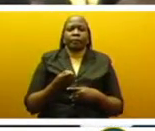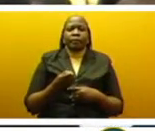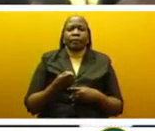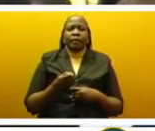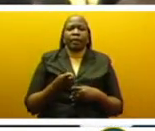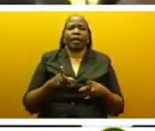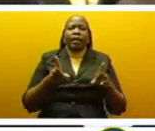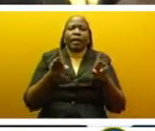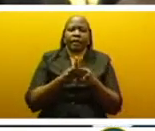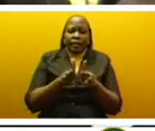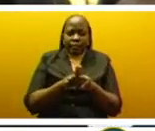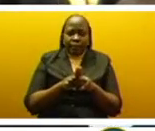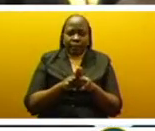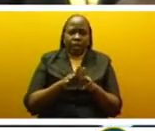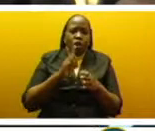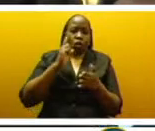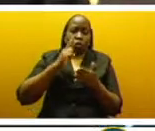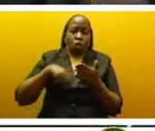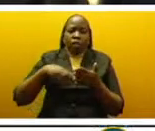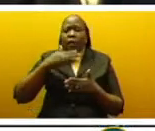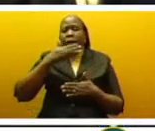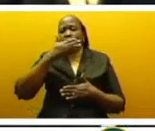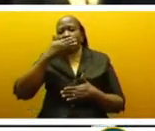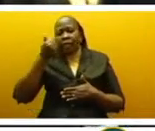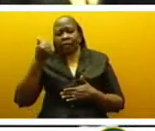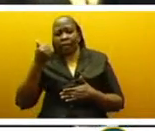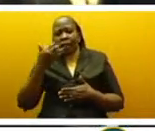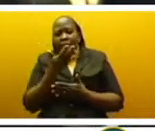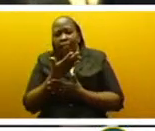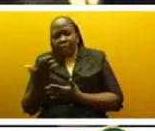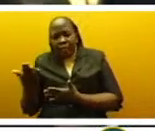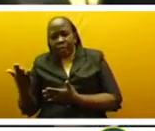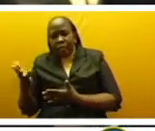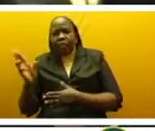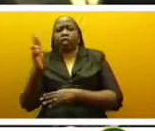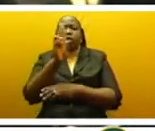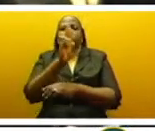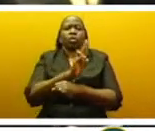And what better tool to use